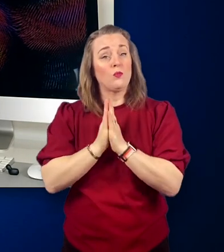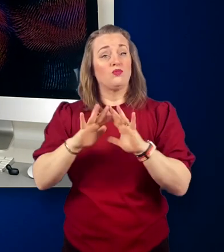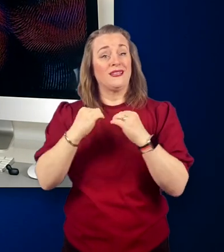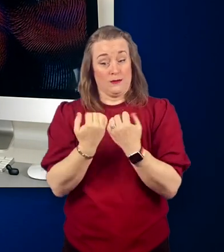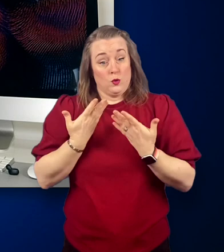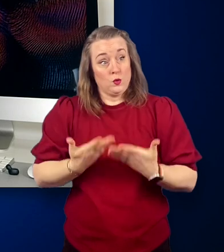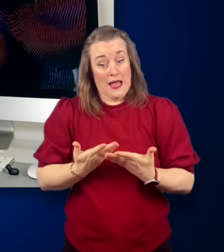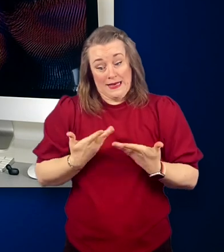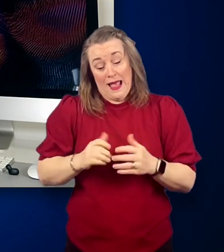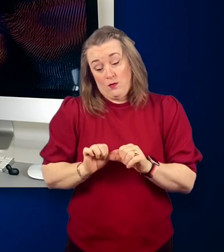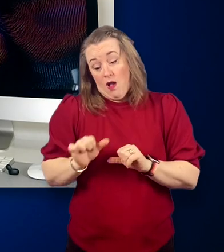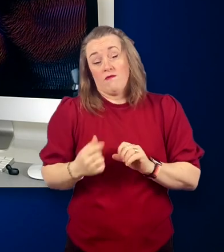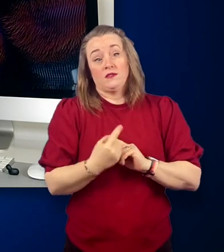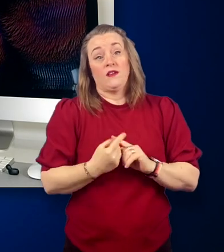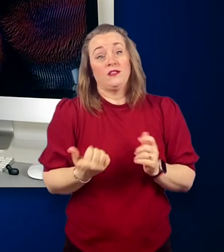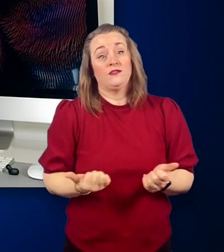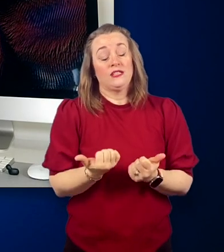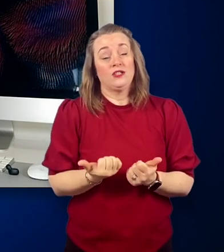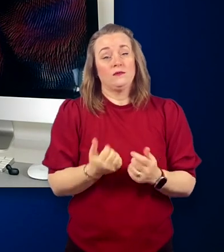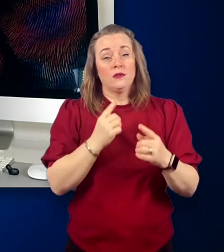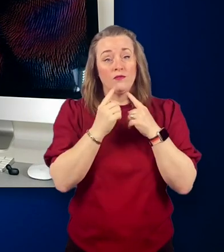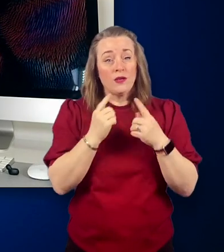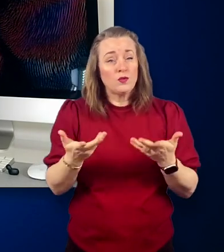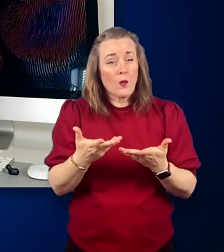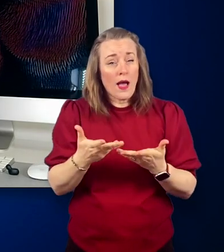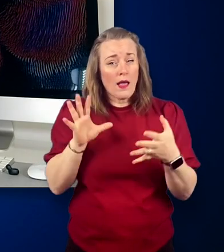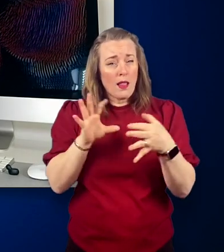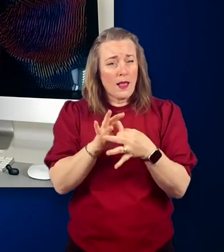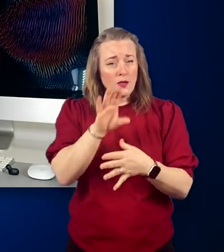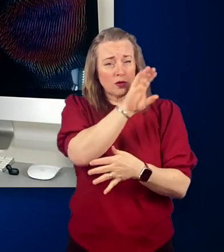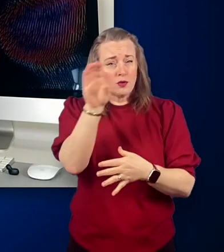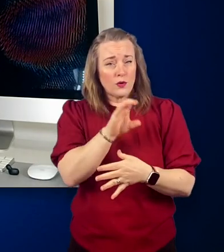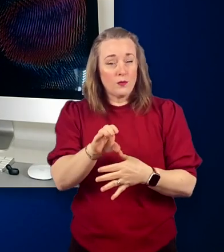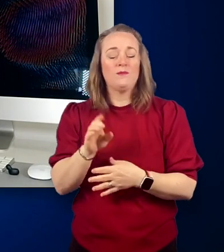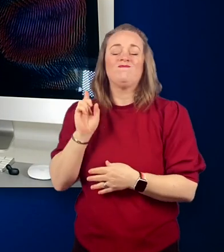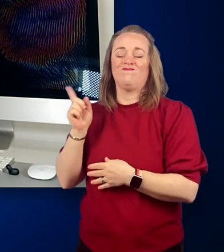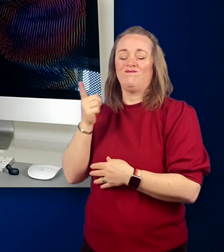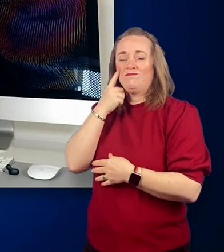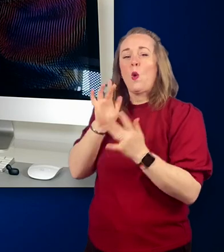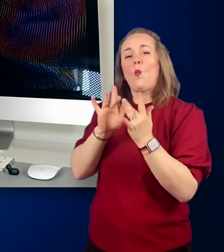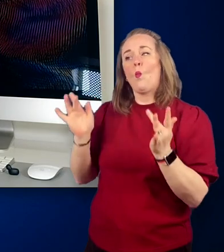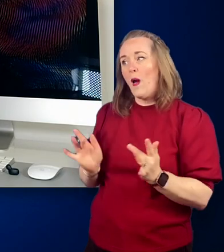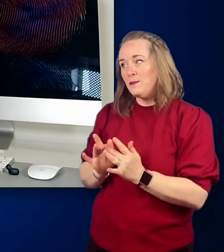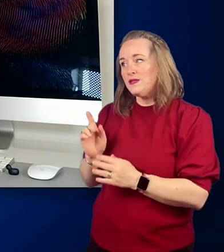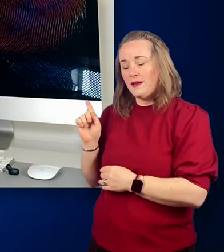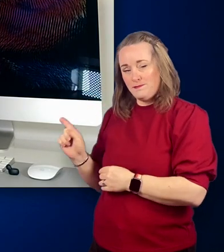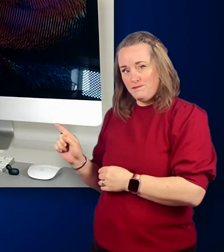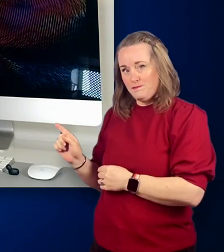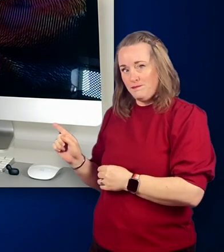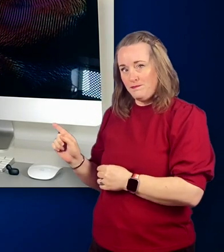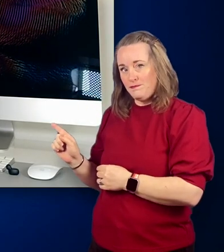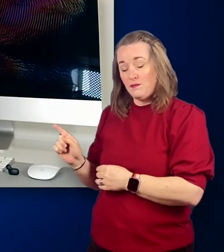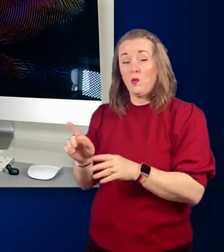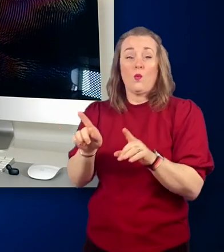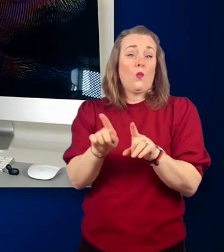the service. The details or the link to the Zoom is also on the website. And also on the website, there are a whole